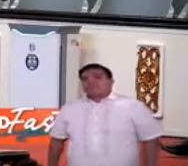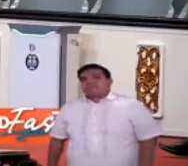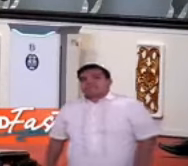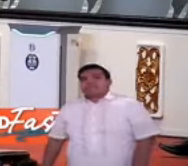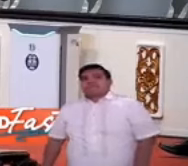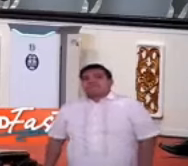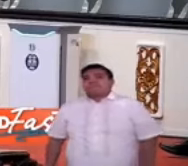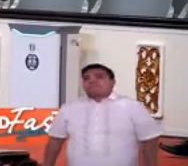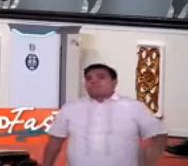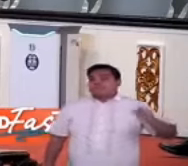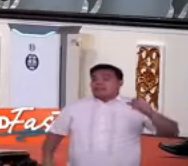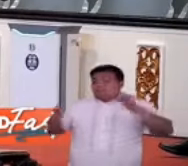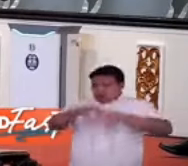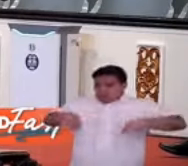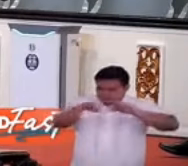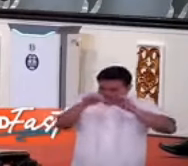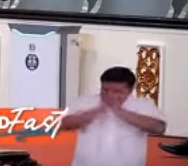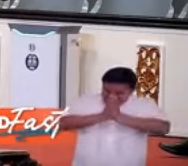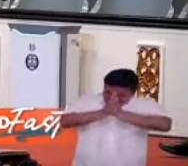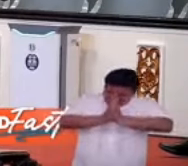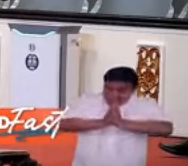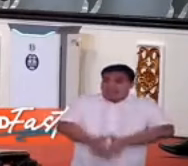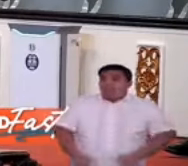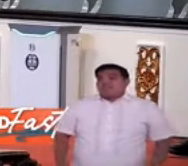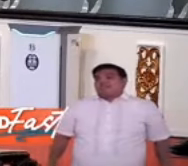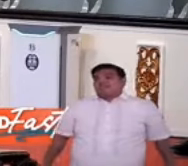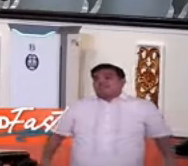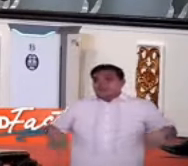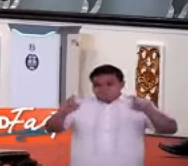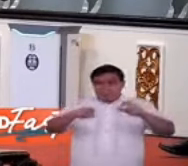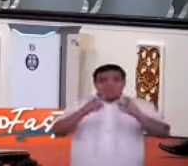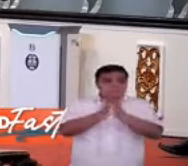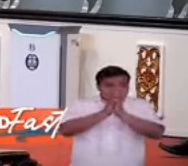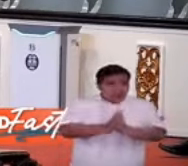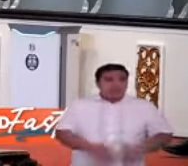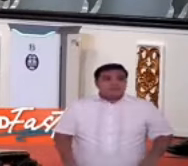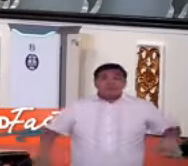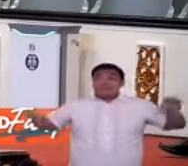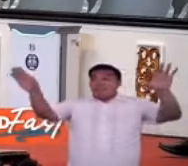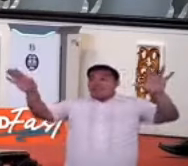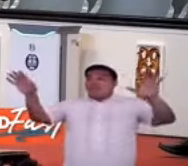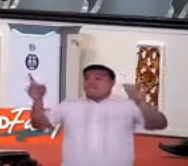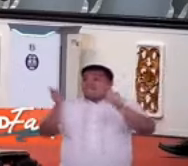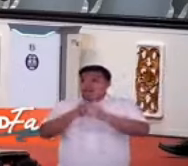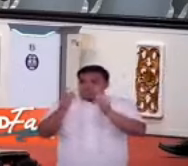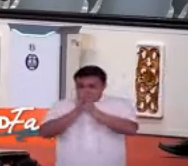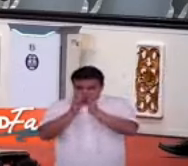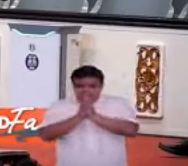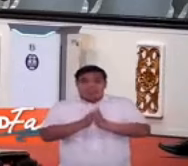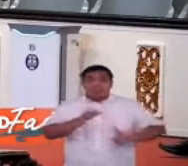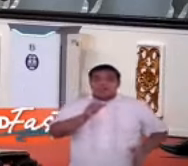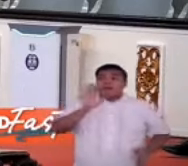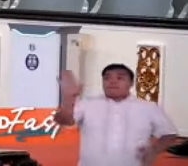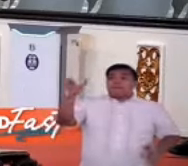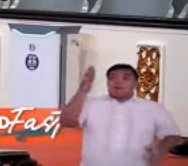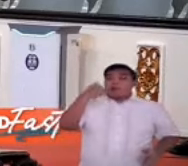Or di ba, mag-pray ka, mag-pray. Instead of just wasting your pray, amen? And by the way, when you pray, you know why some